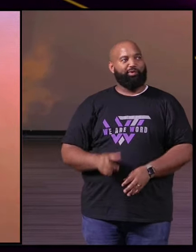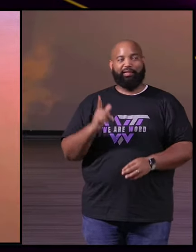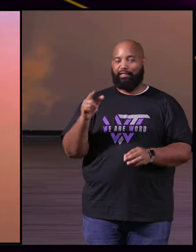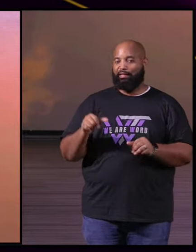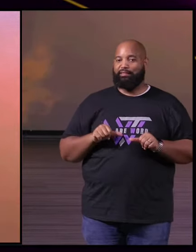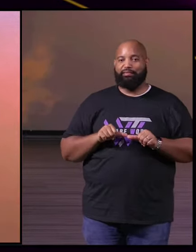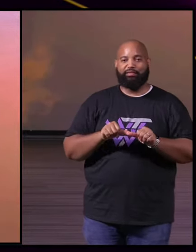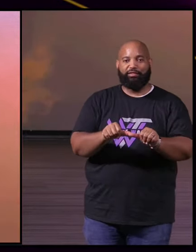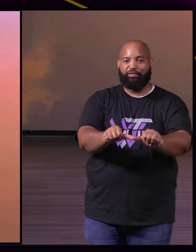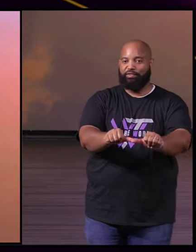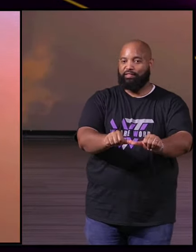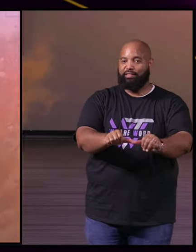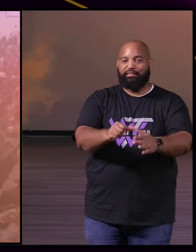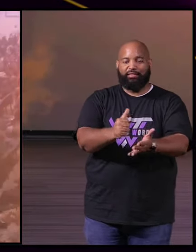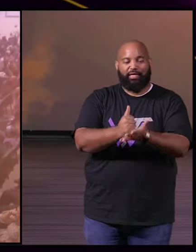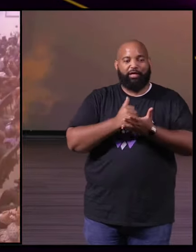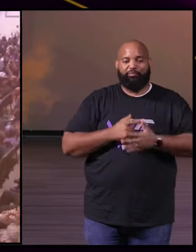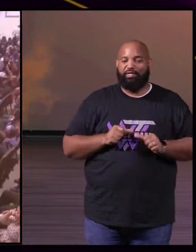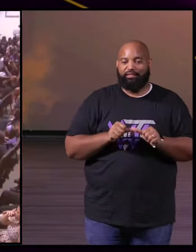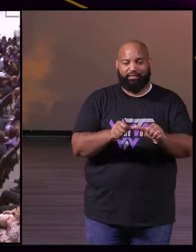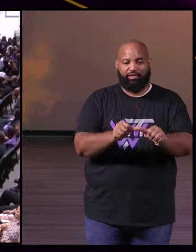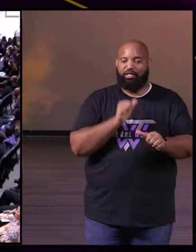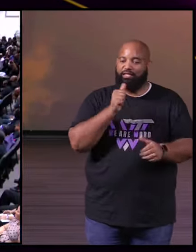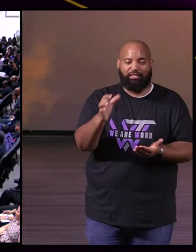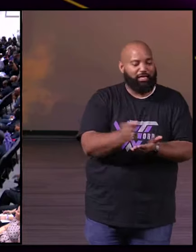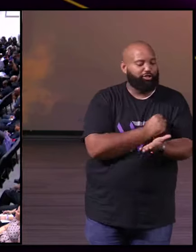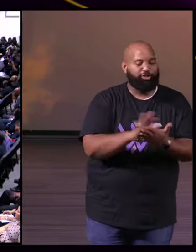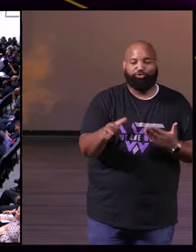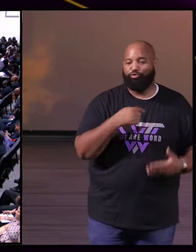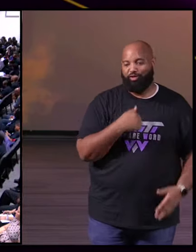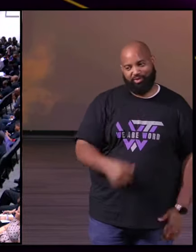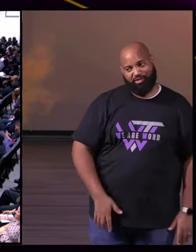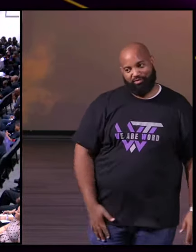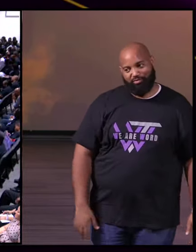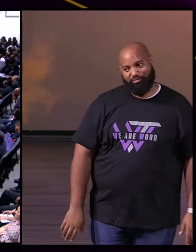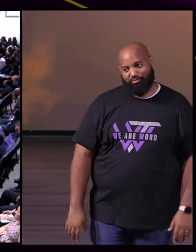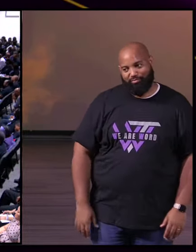I falter to let it destroy me?